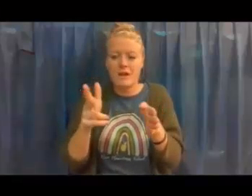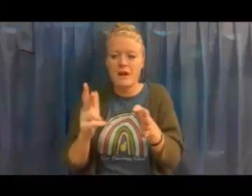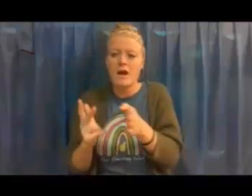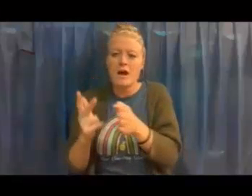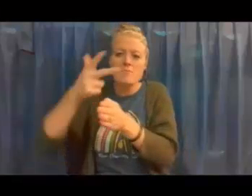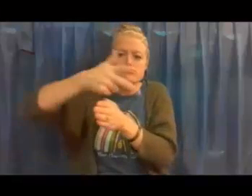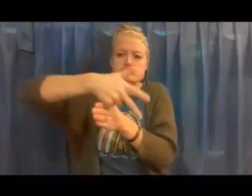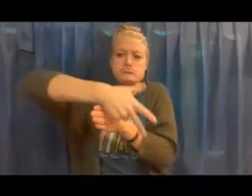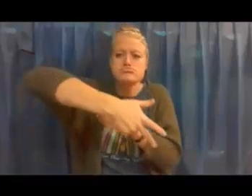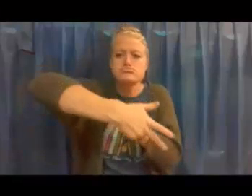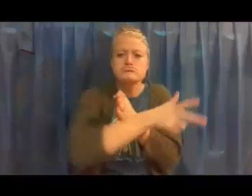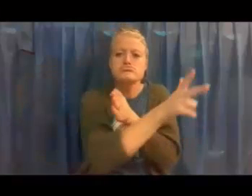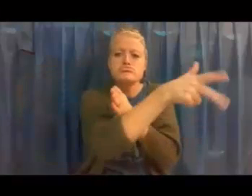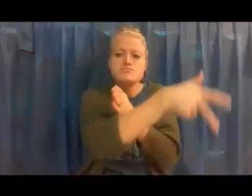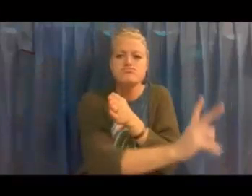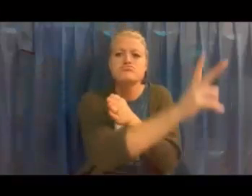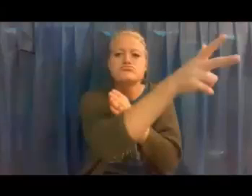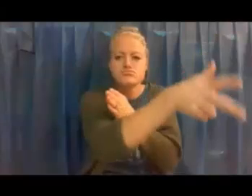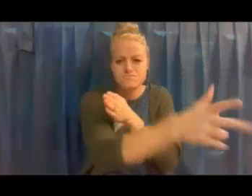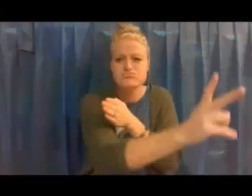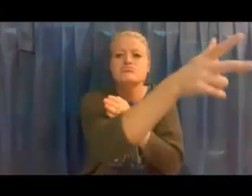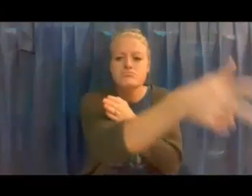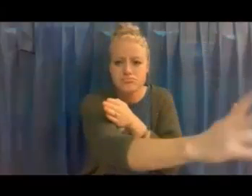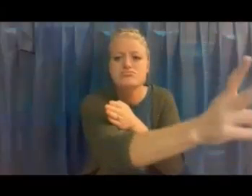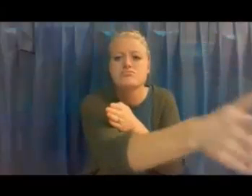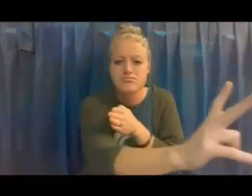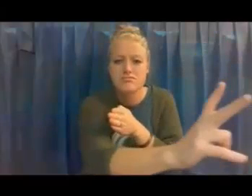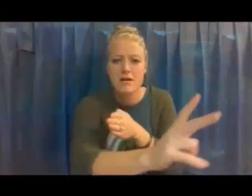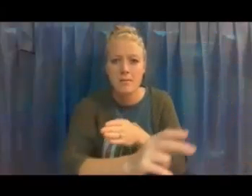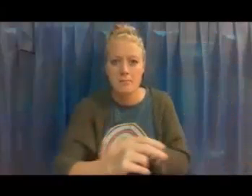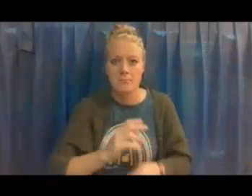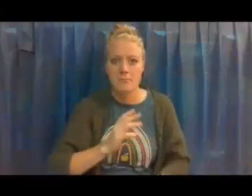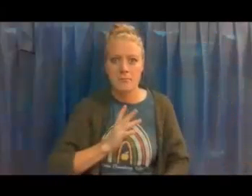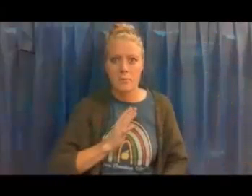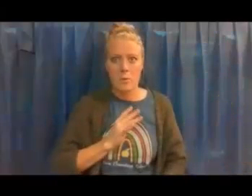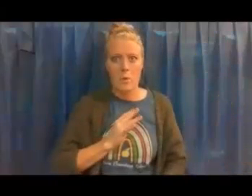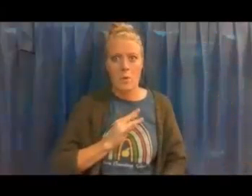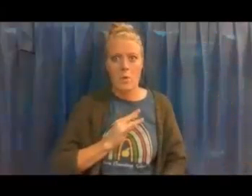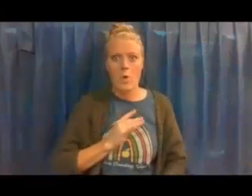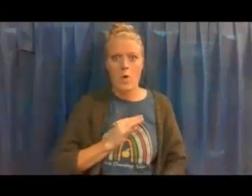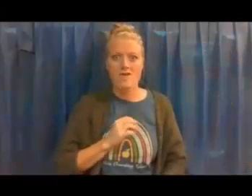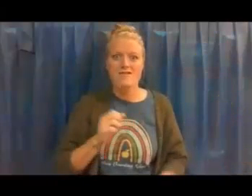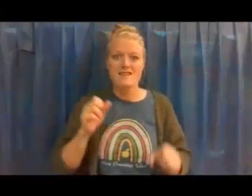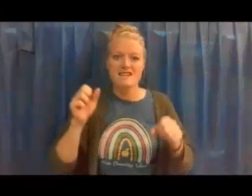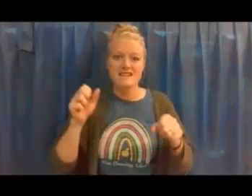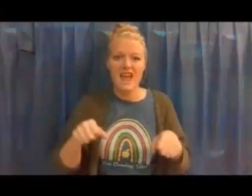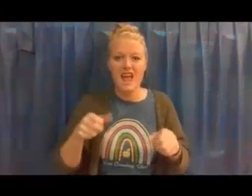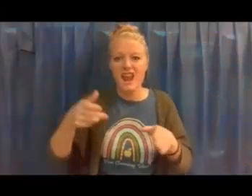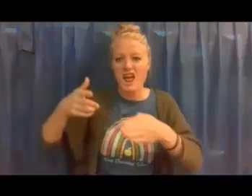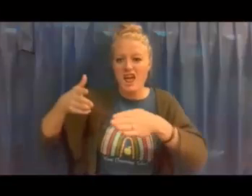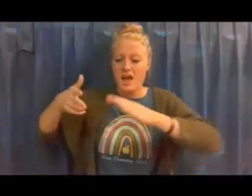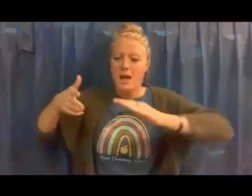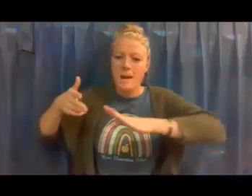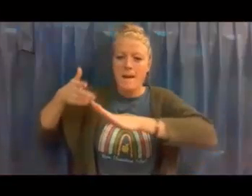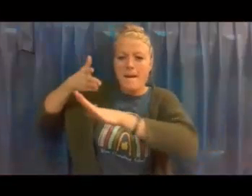It doesn't drive on the road. It's an off-road bike. Can drive on the hills.